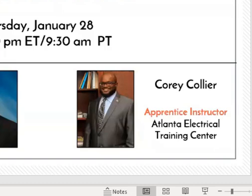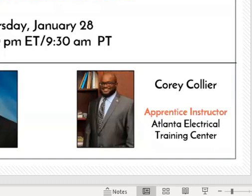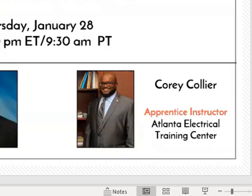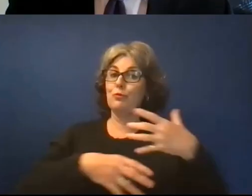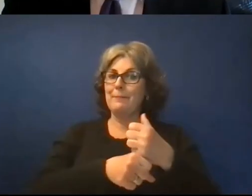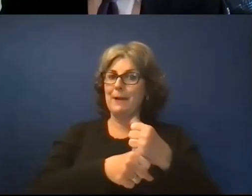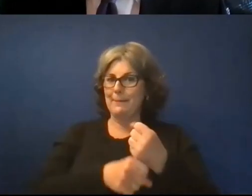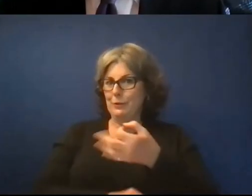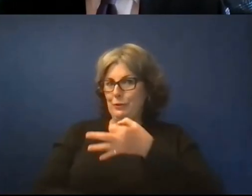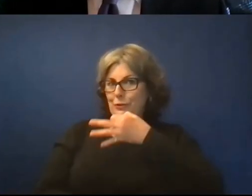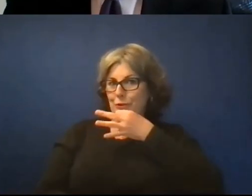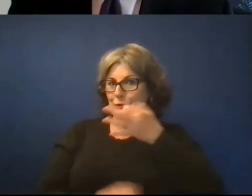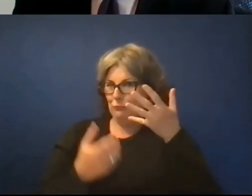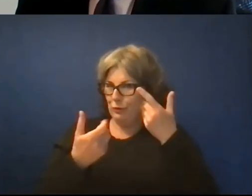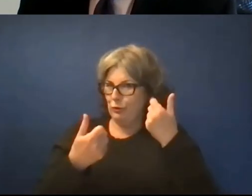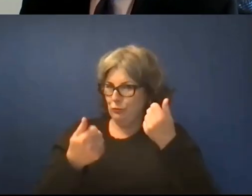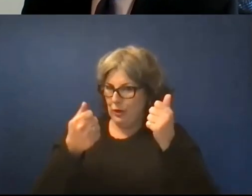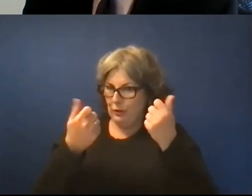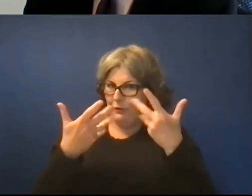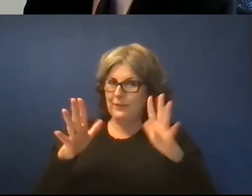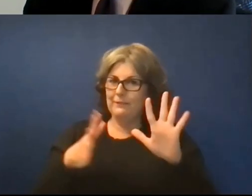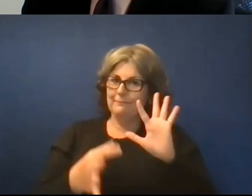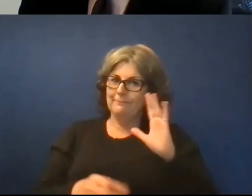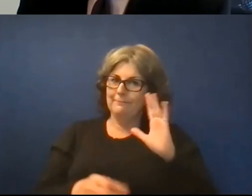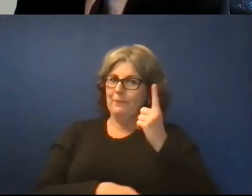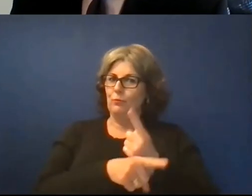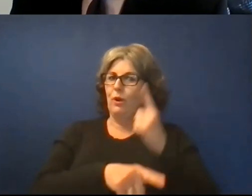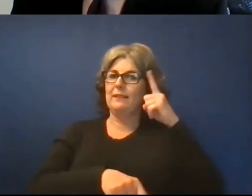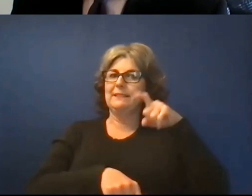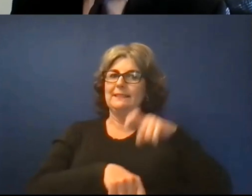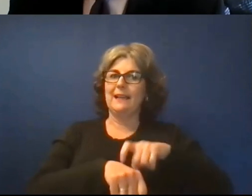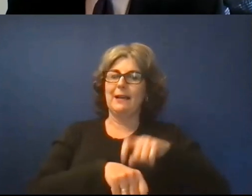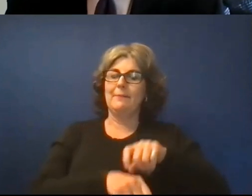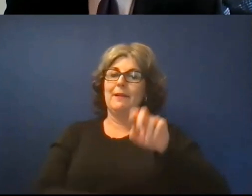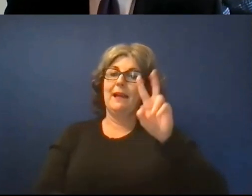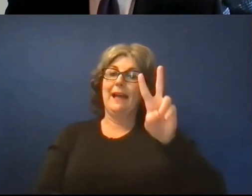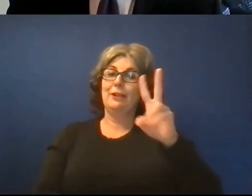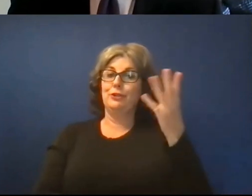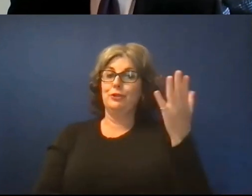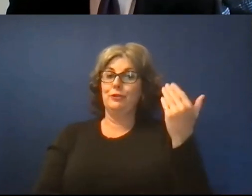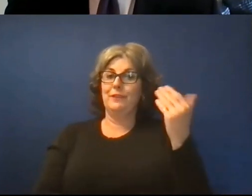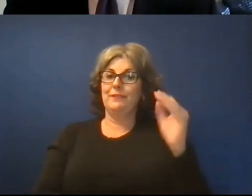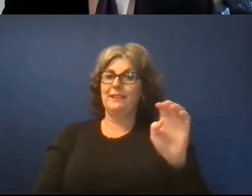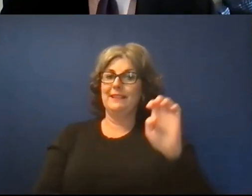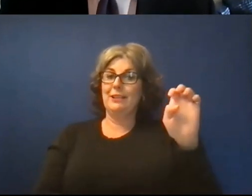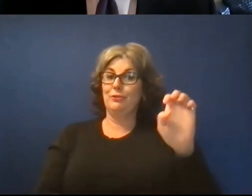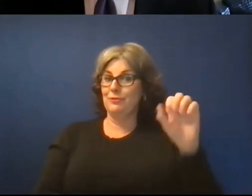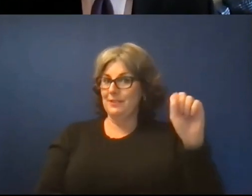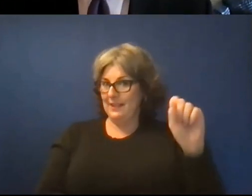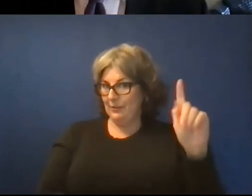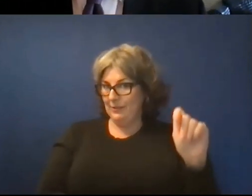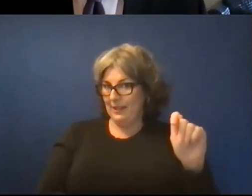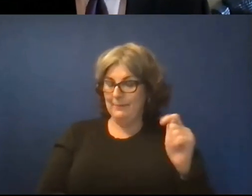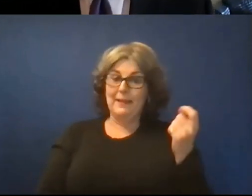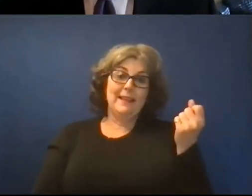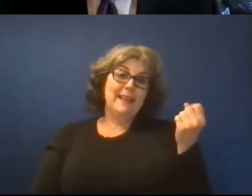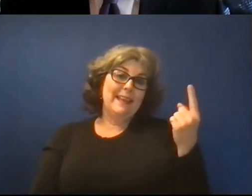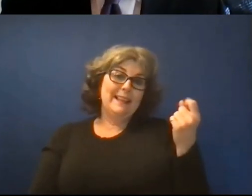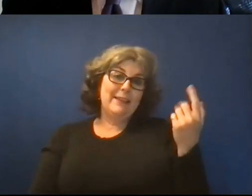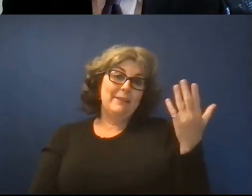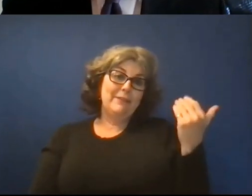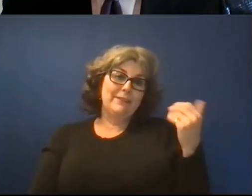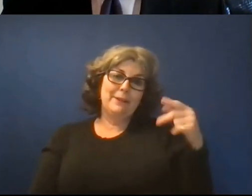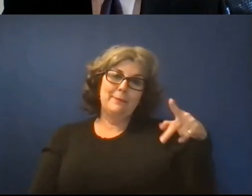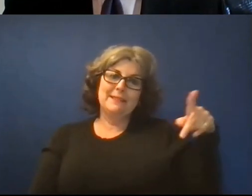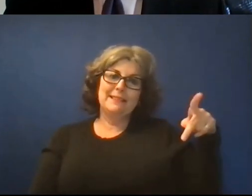a moment. We always try to finish right at the 2:15 Eastern time and 11:15